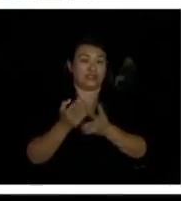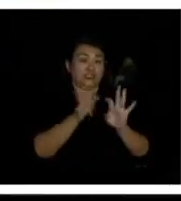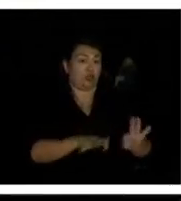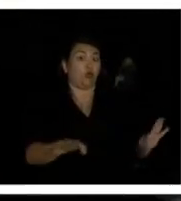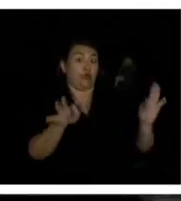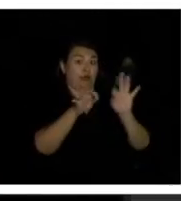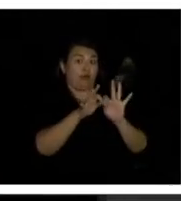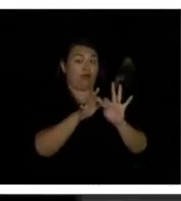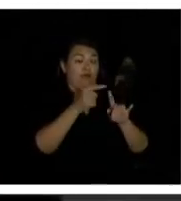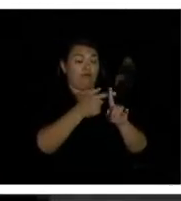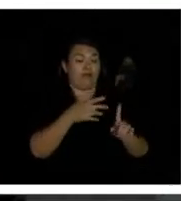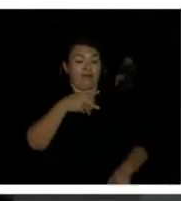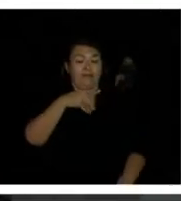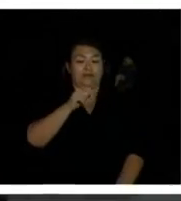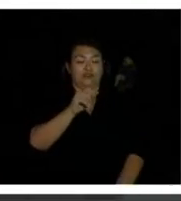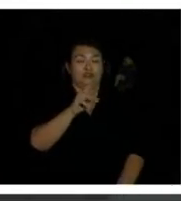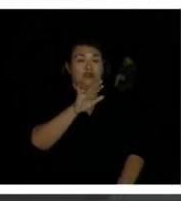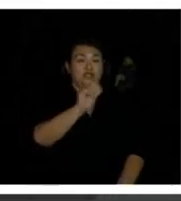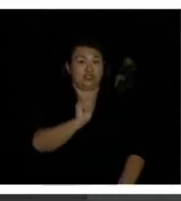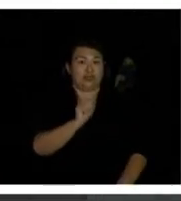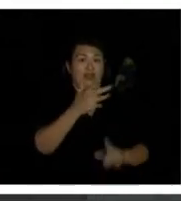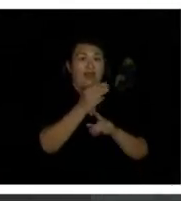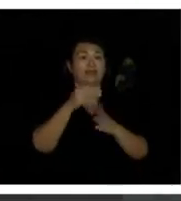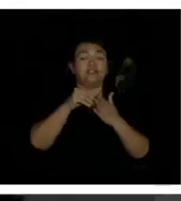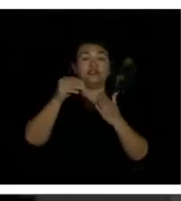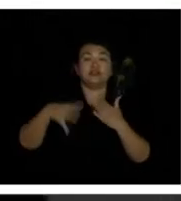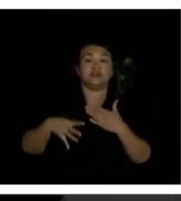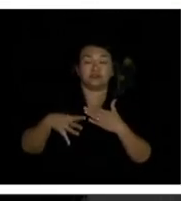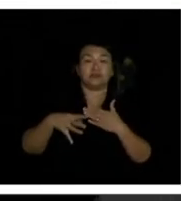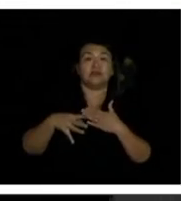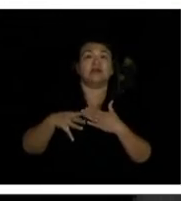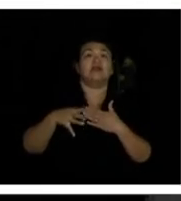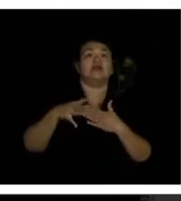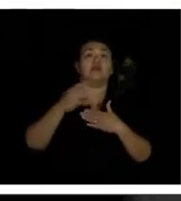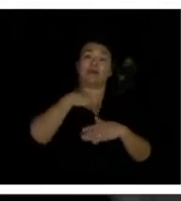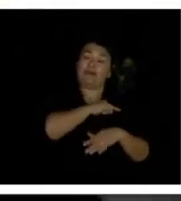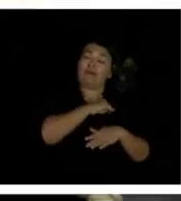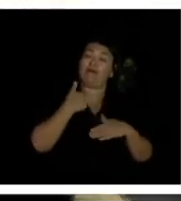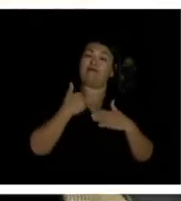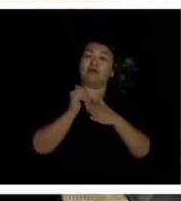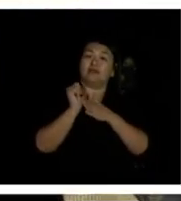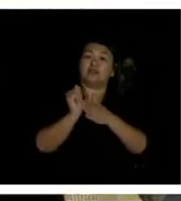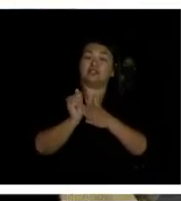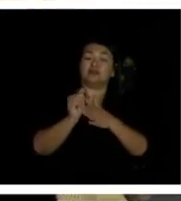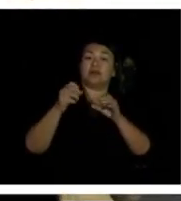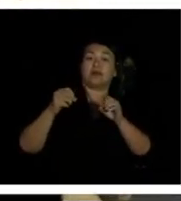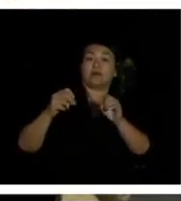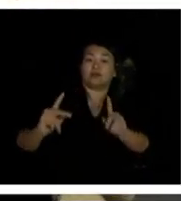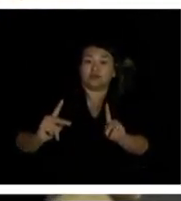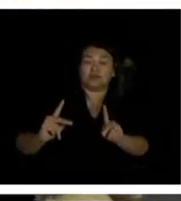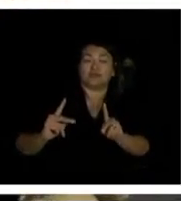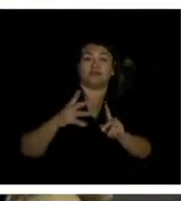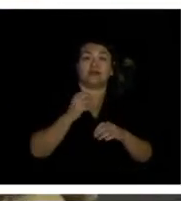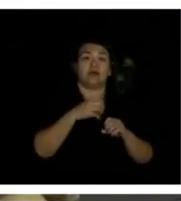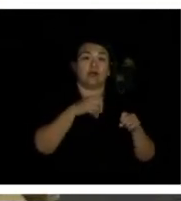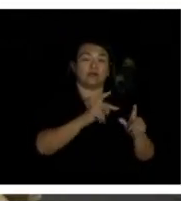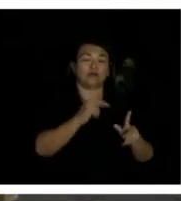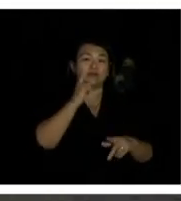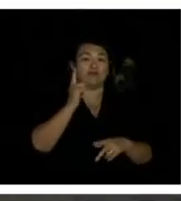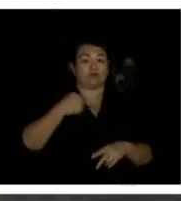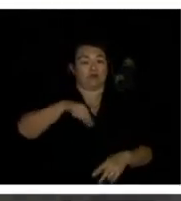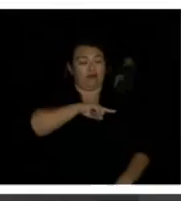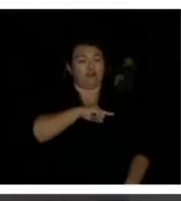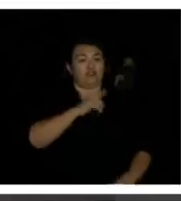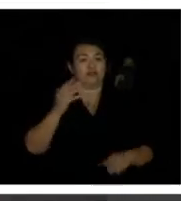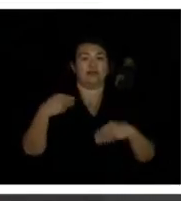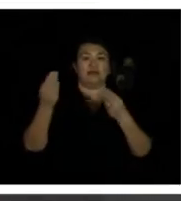from Patricia and from our students, that, you know, there are leadership opportunities and opportunities for them to give